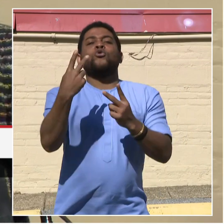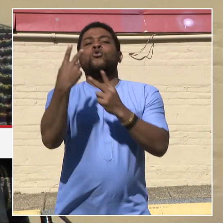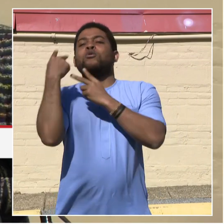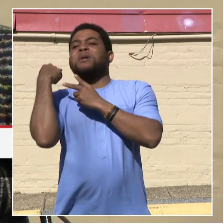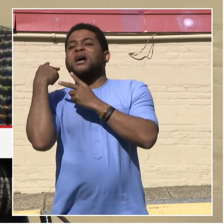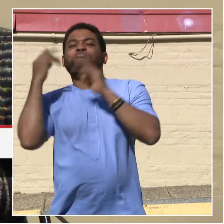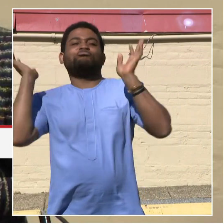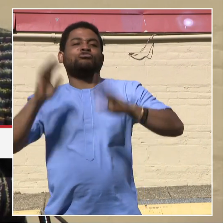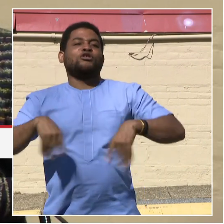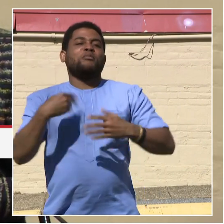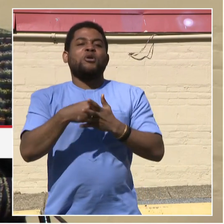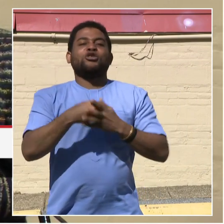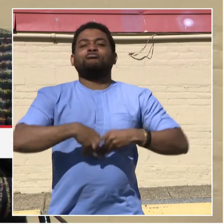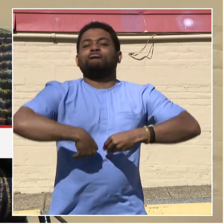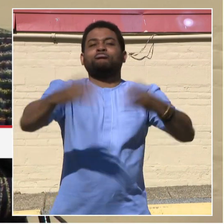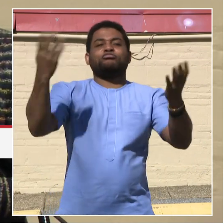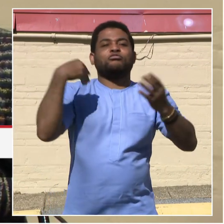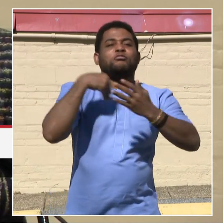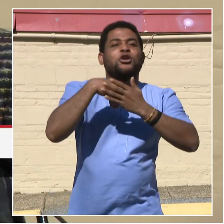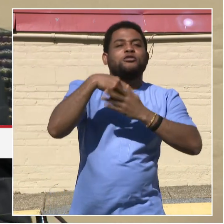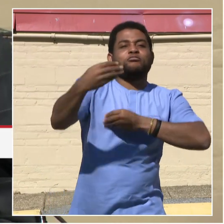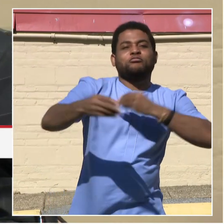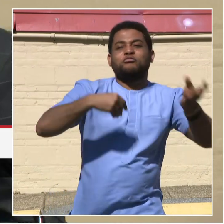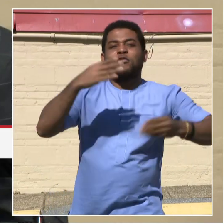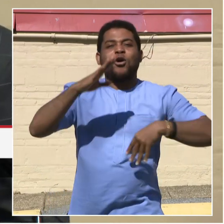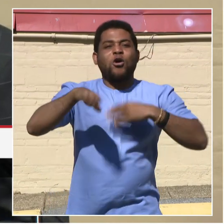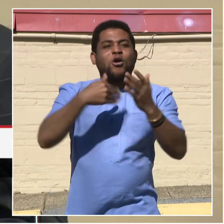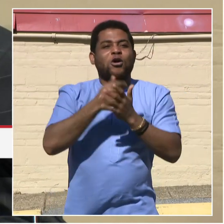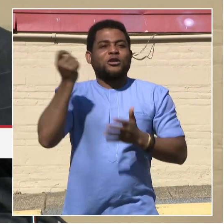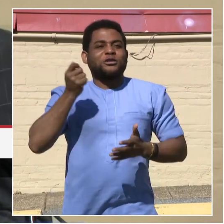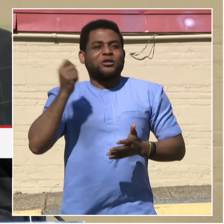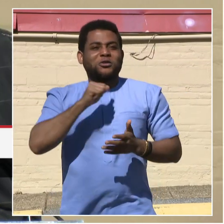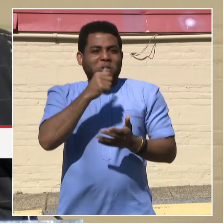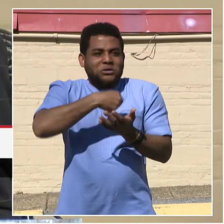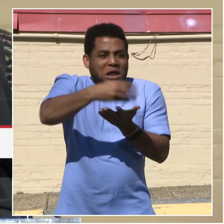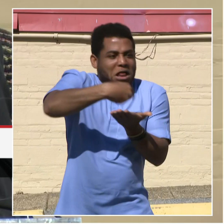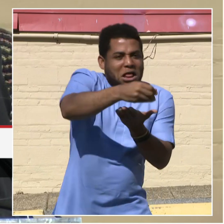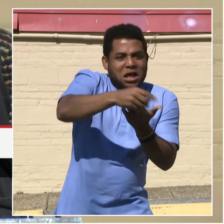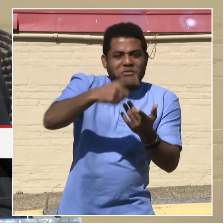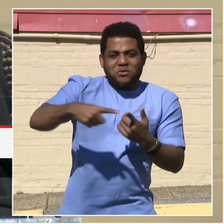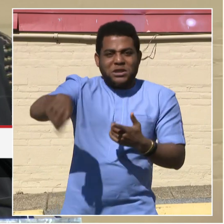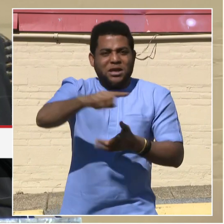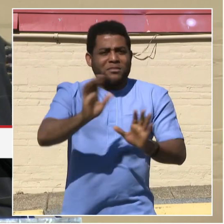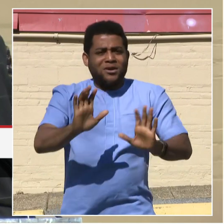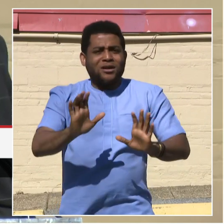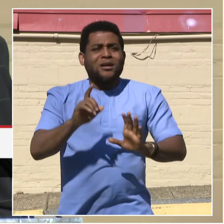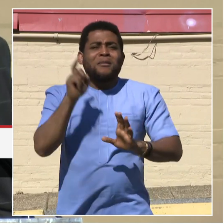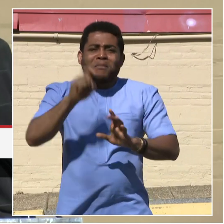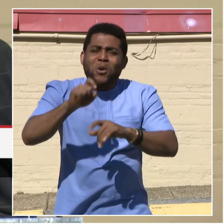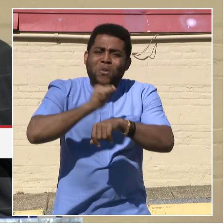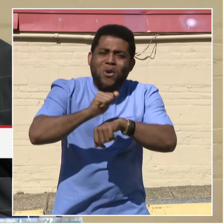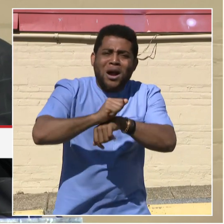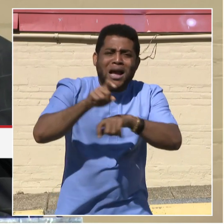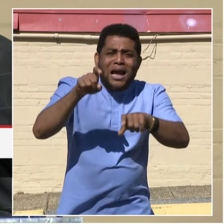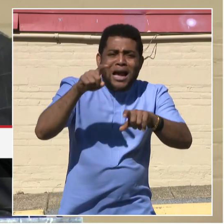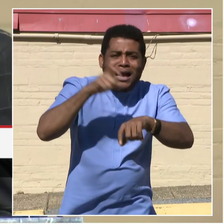handouts to people, you're giving these grants away, and this is not a handout. She's been hard at work for quite some time. If anything, this is a hand up for